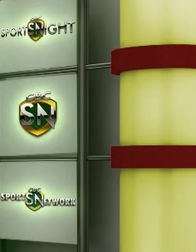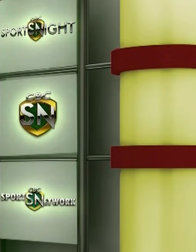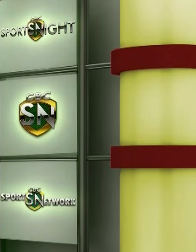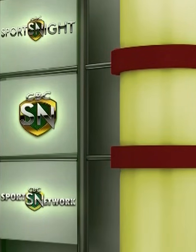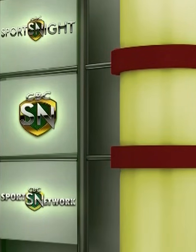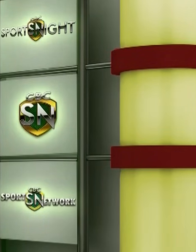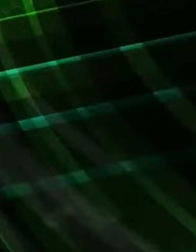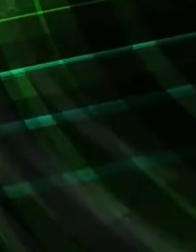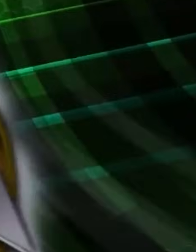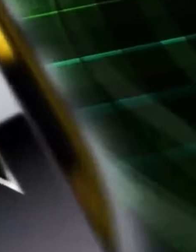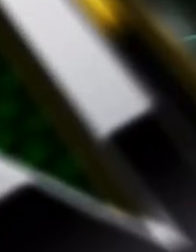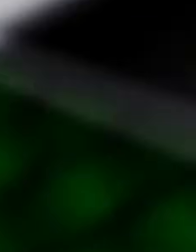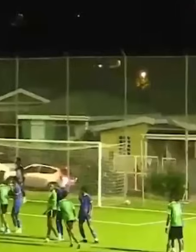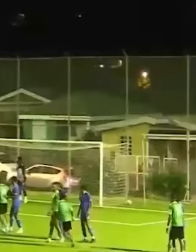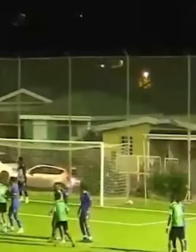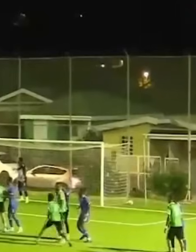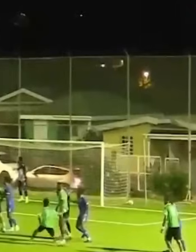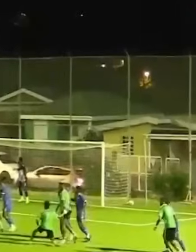the highlights.